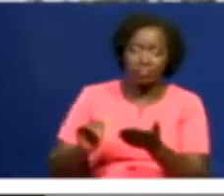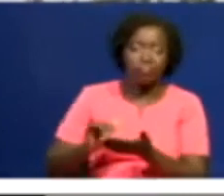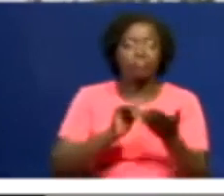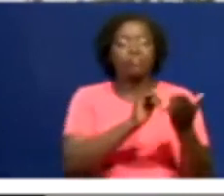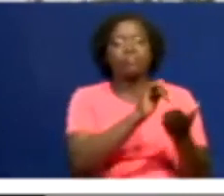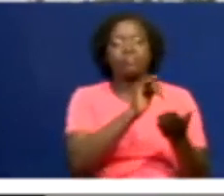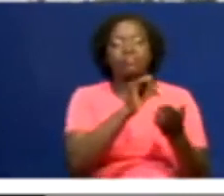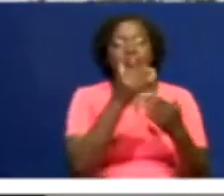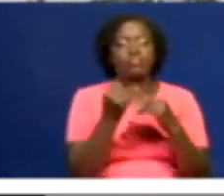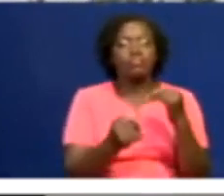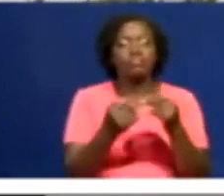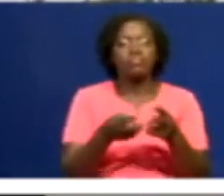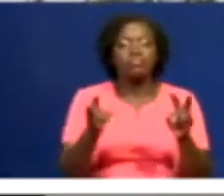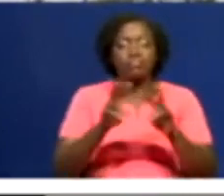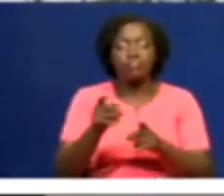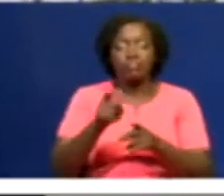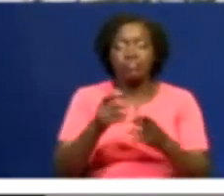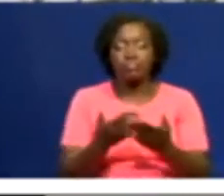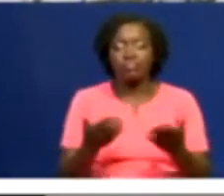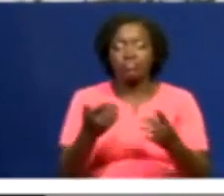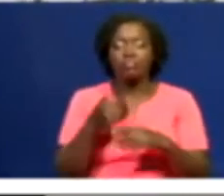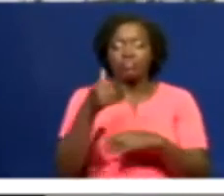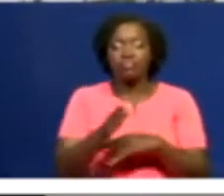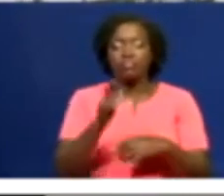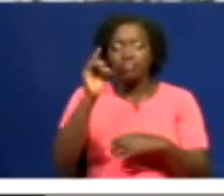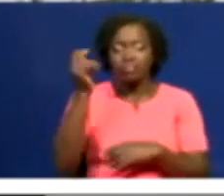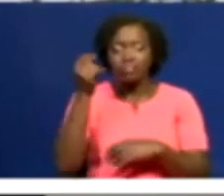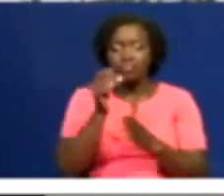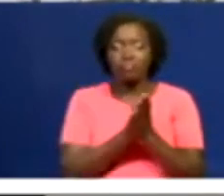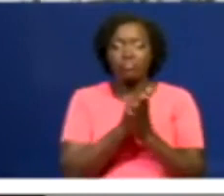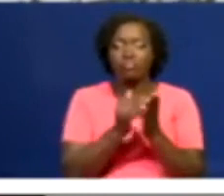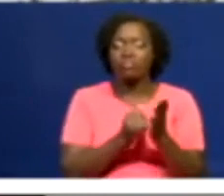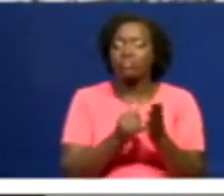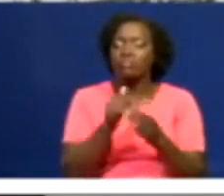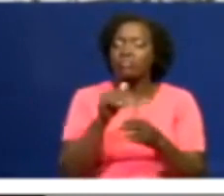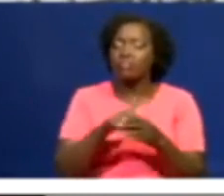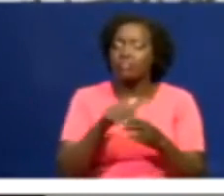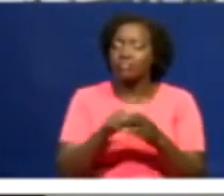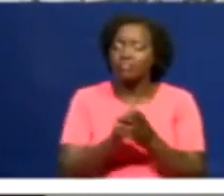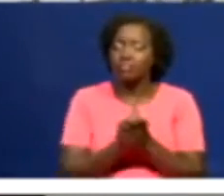finished value-added products out of Kenya. And just to put this in context,